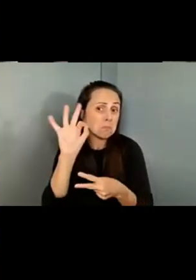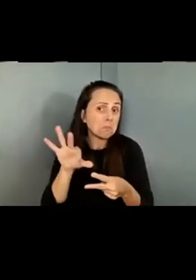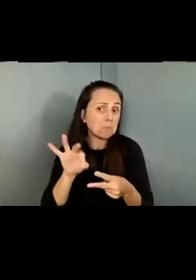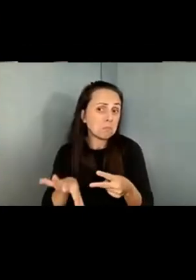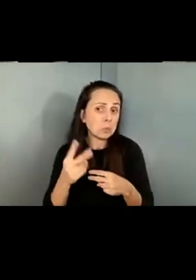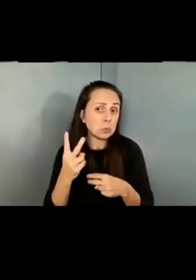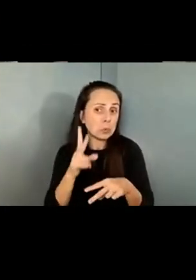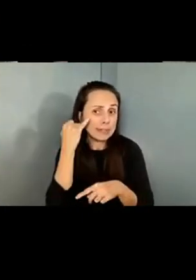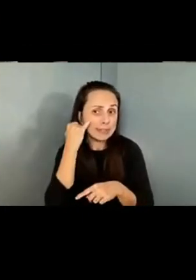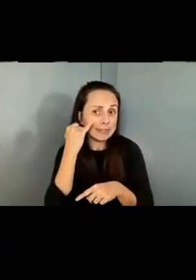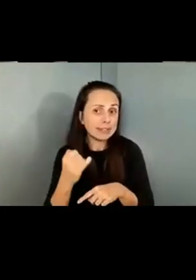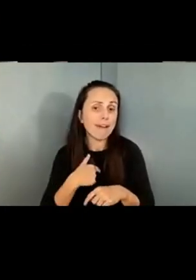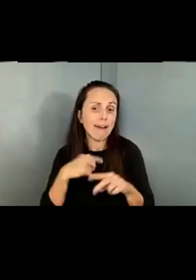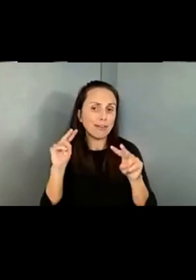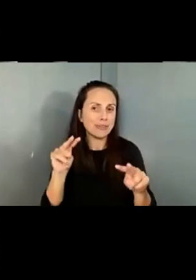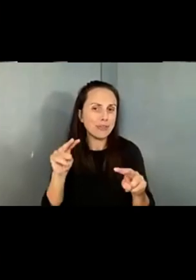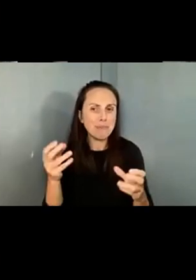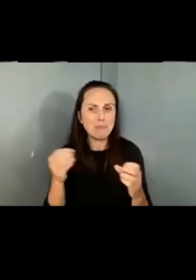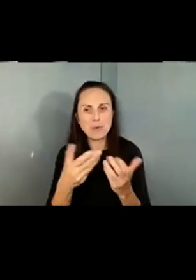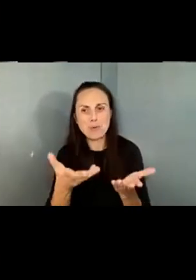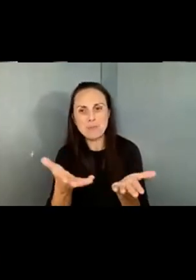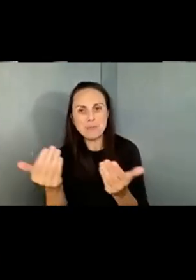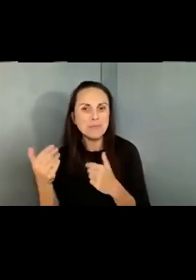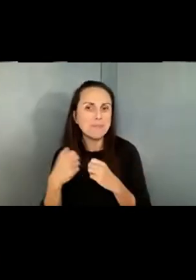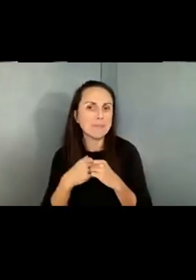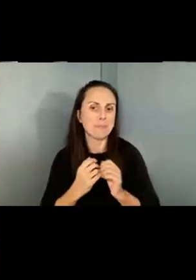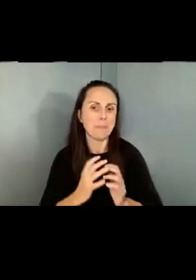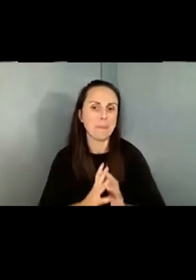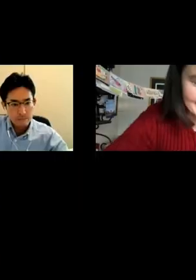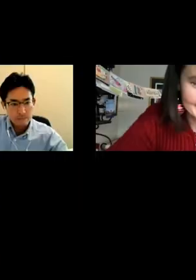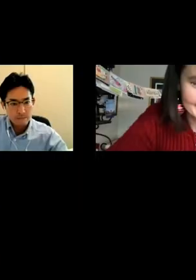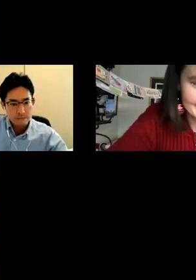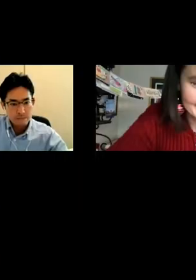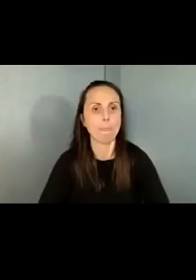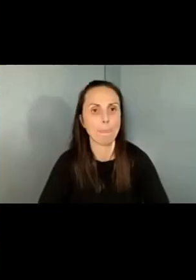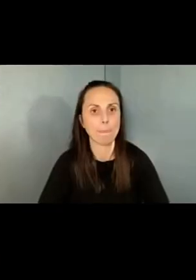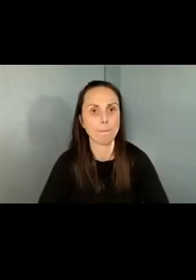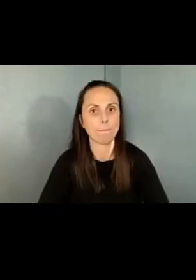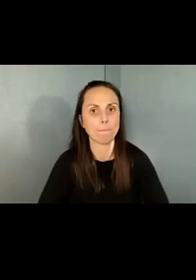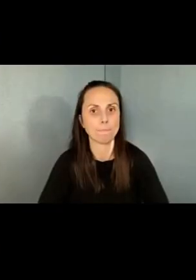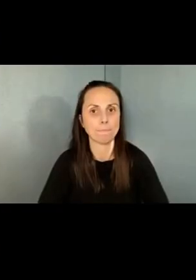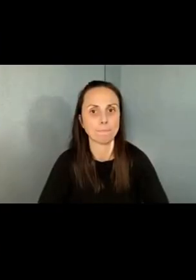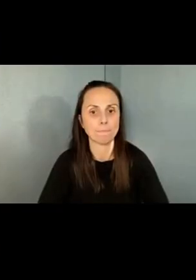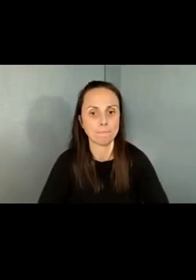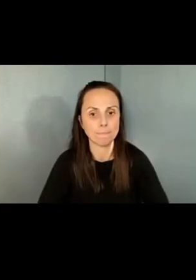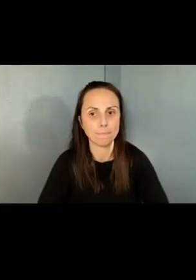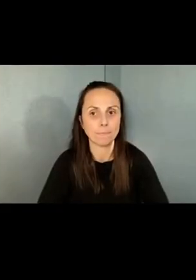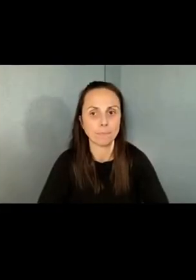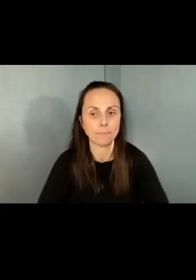So a couple ideas, and I look forward to hearing from more folks.